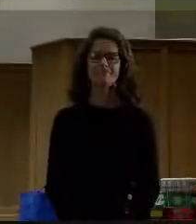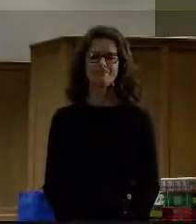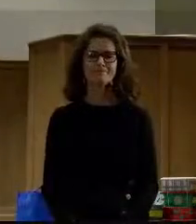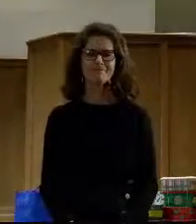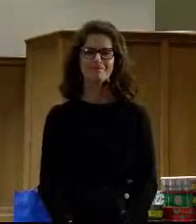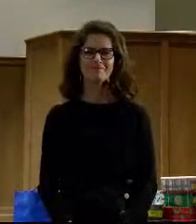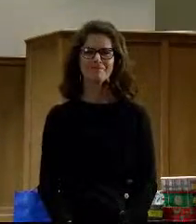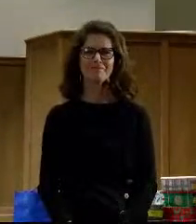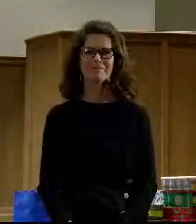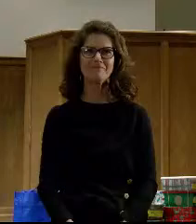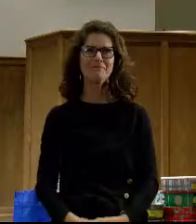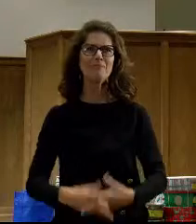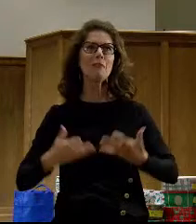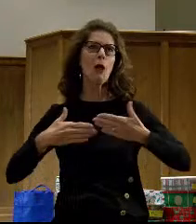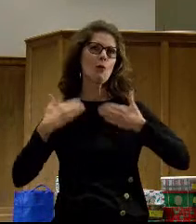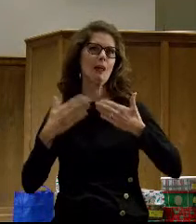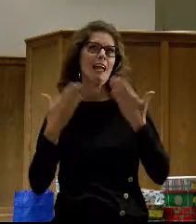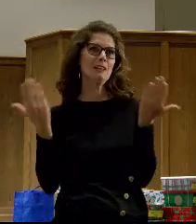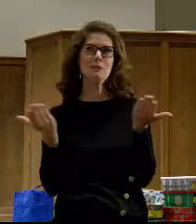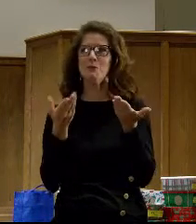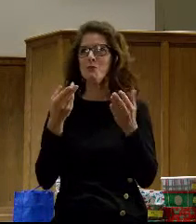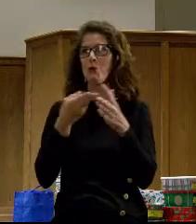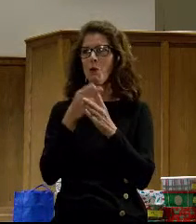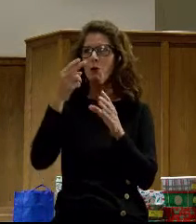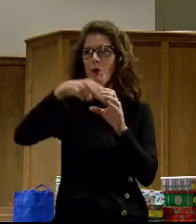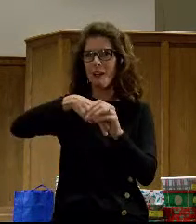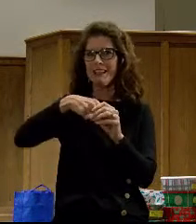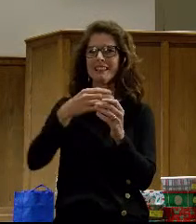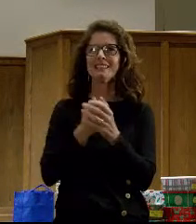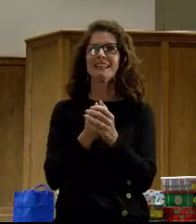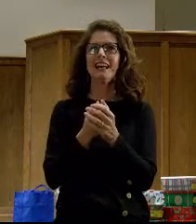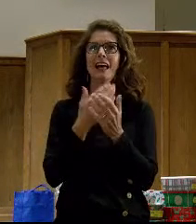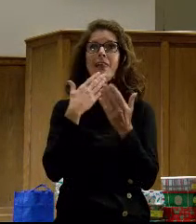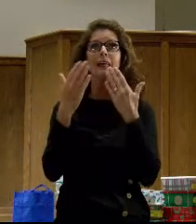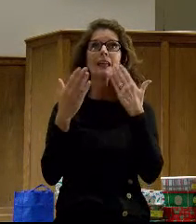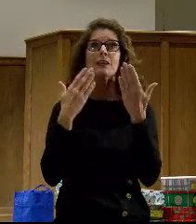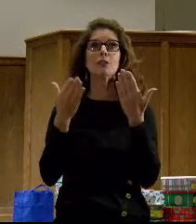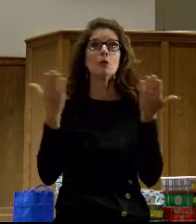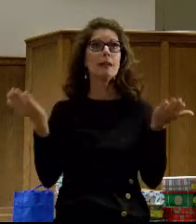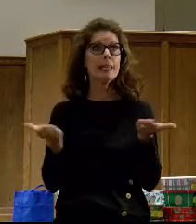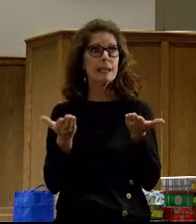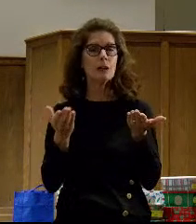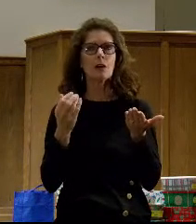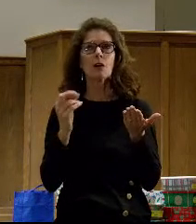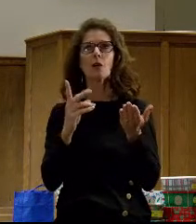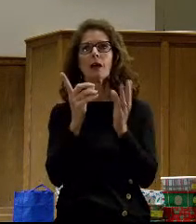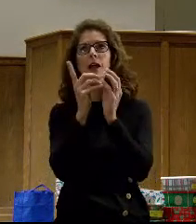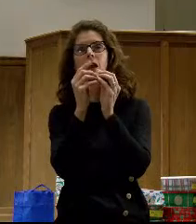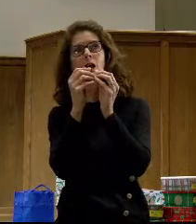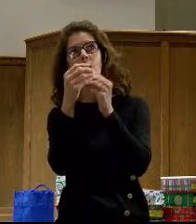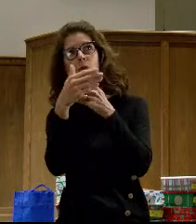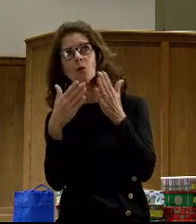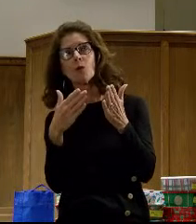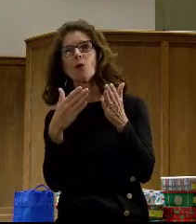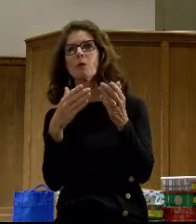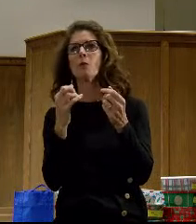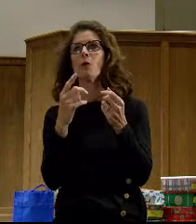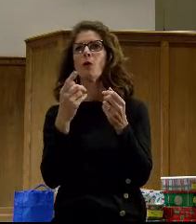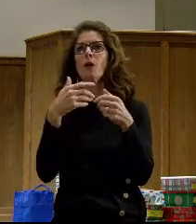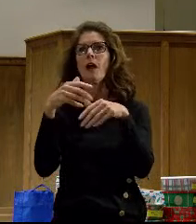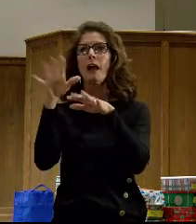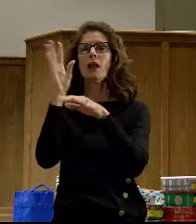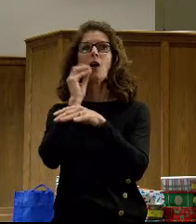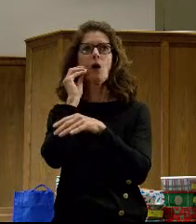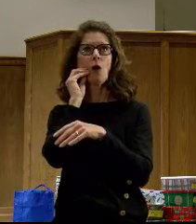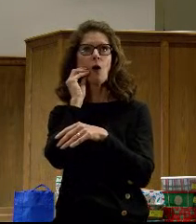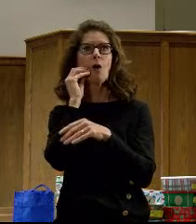We're glad you joined us for worship today. Thanks again to those of you who are joining us in person and in our overflow rooms and at home. We're grateful for the